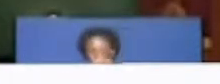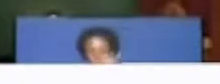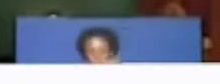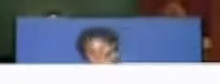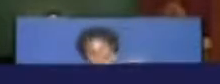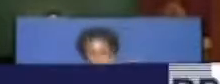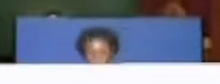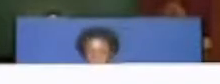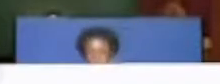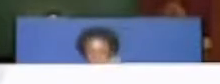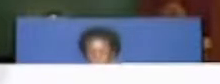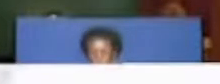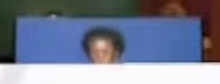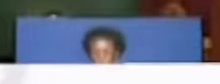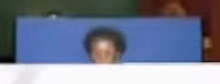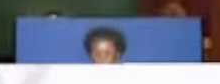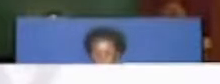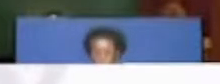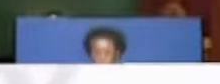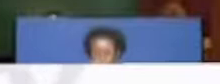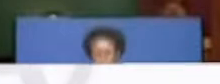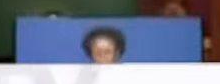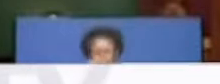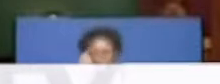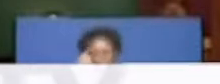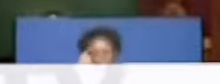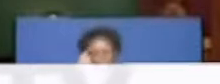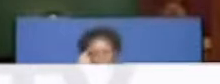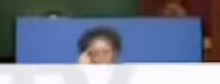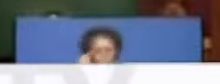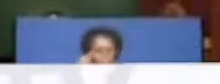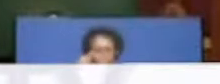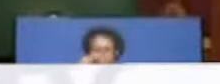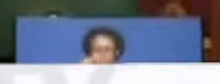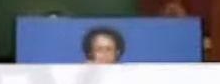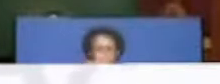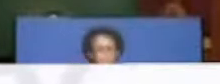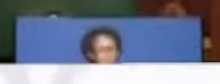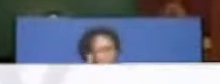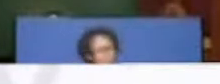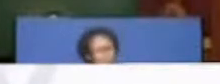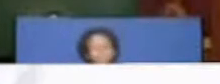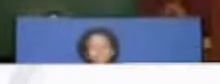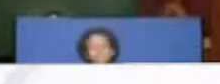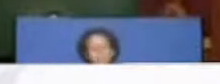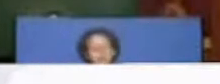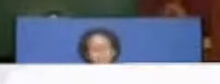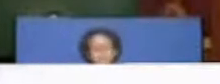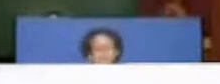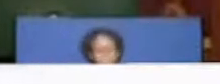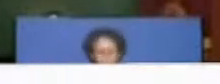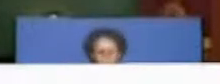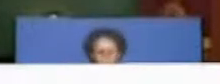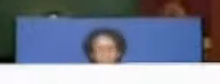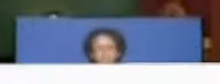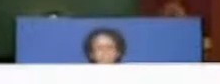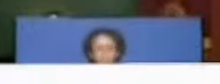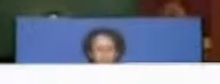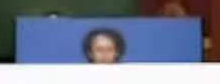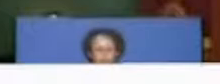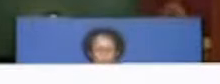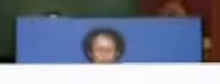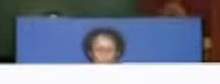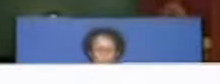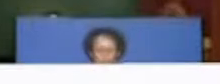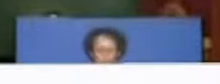Kenya to consider suspending the blacklisting of creditors with loans below Kenya shillings 5 million at